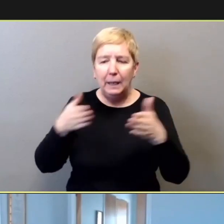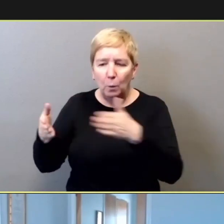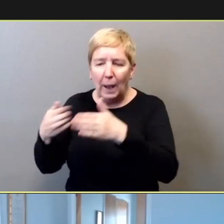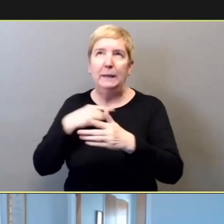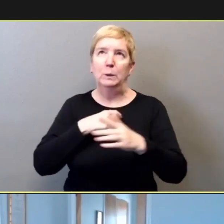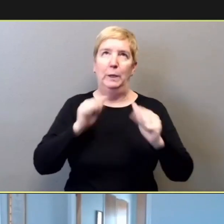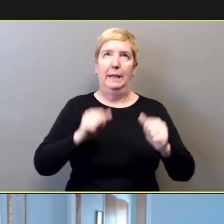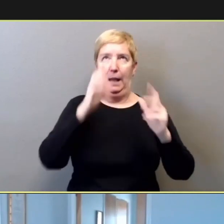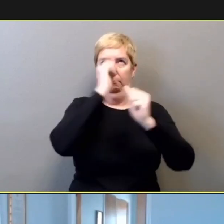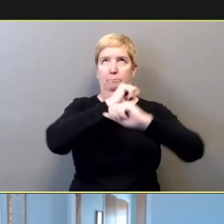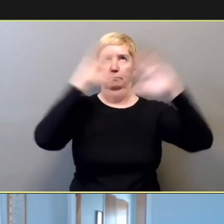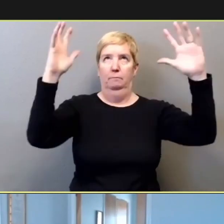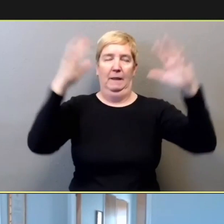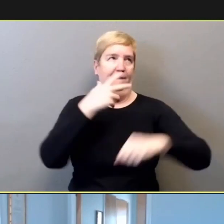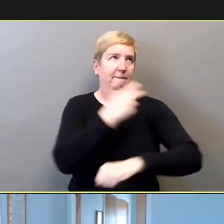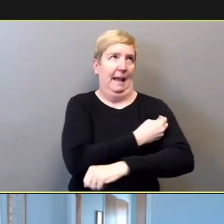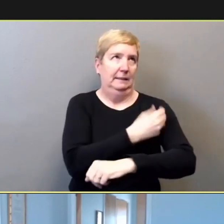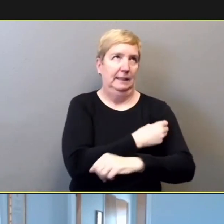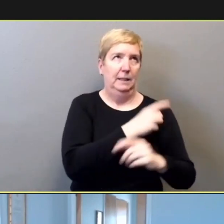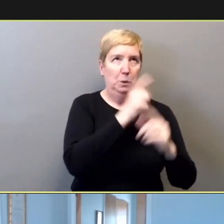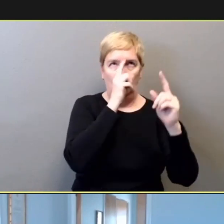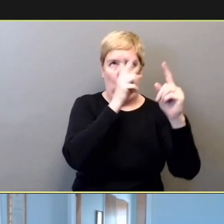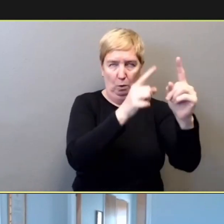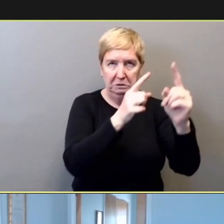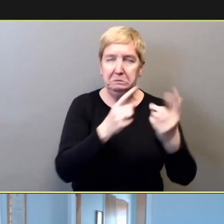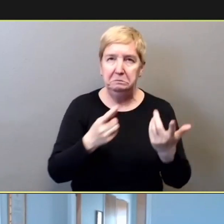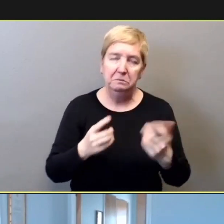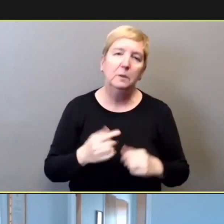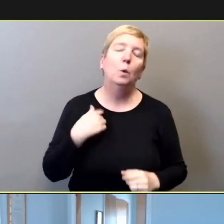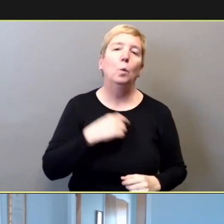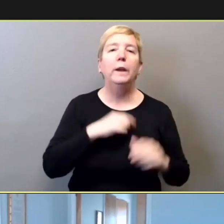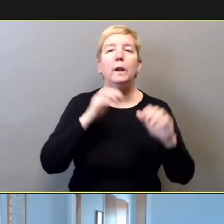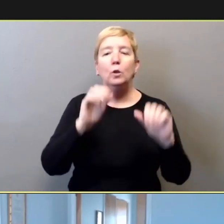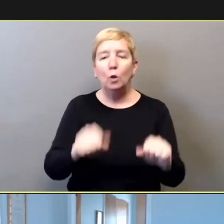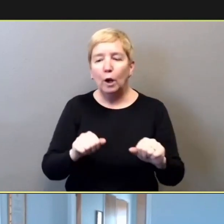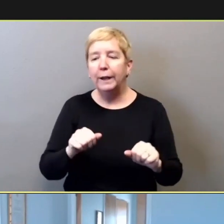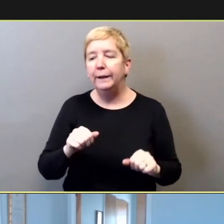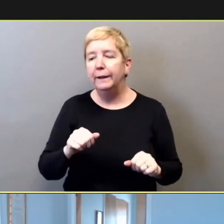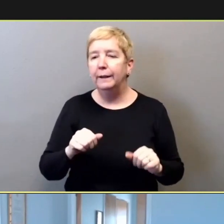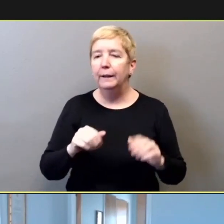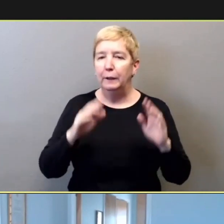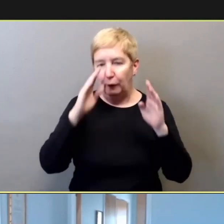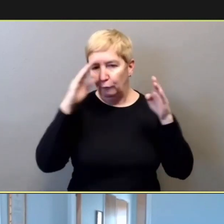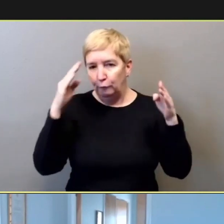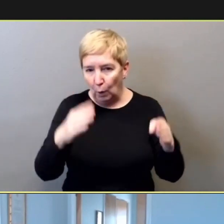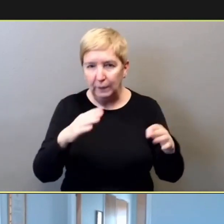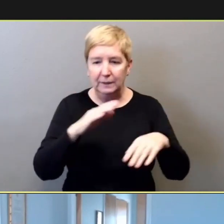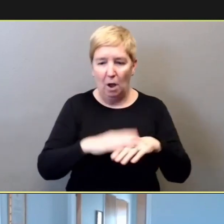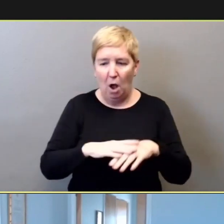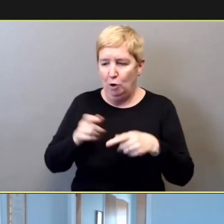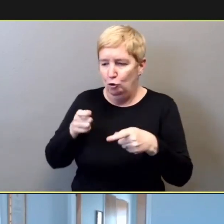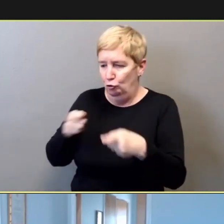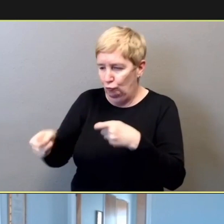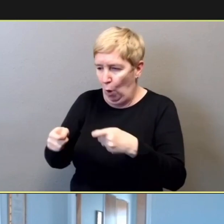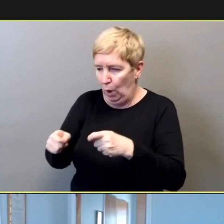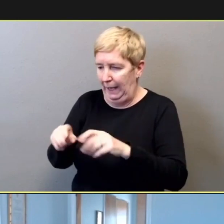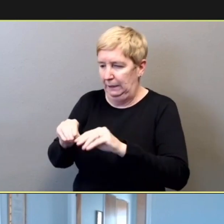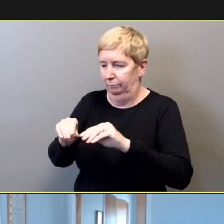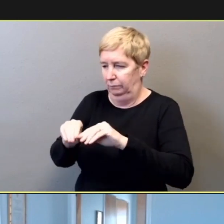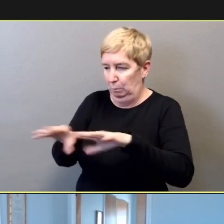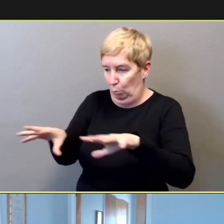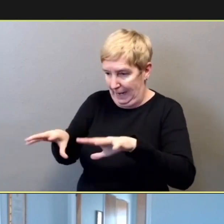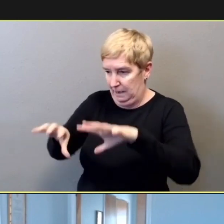lots of goals. We could solely focus the use of vaccine on controlling spread of coronavirus.